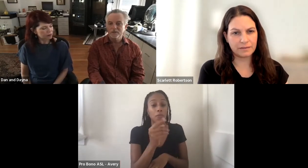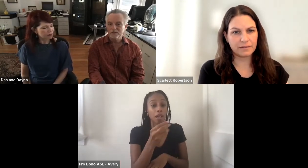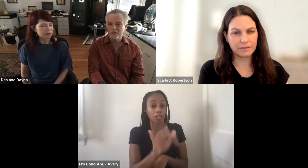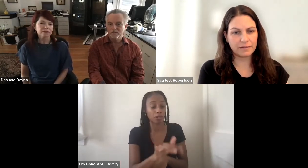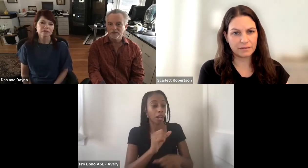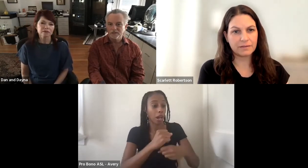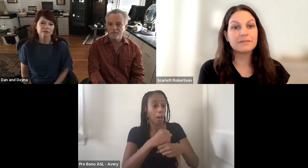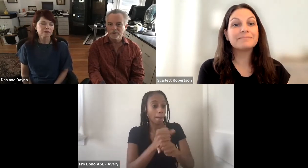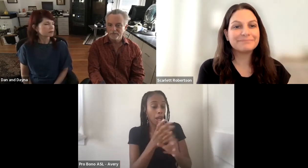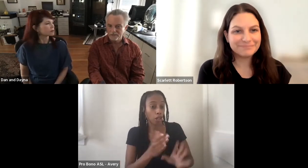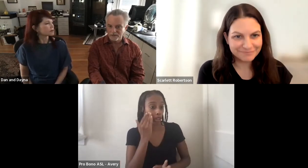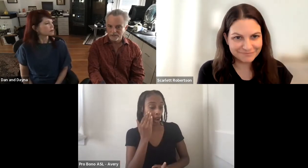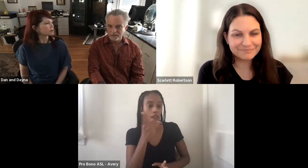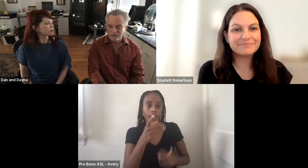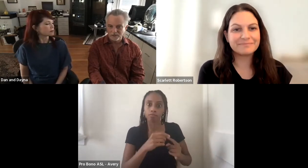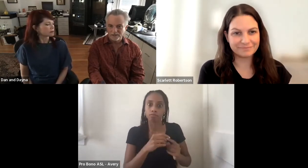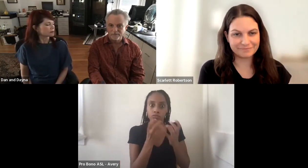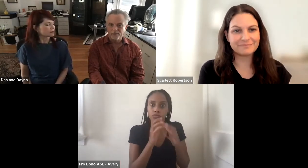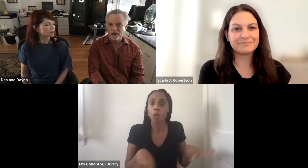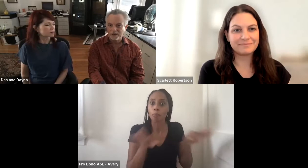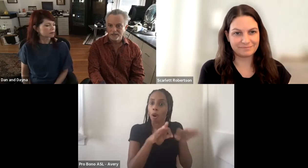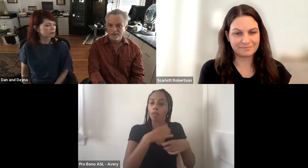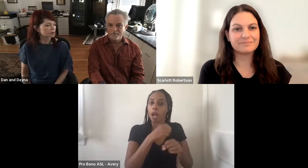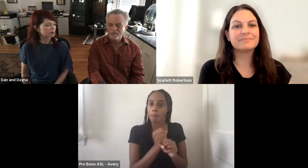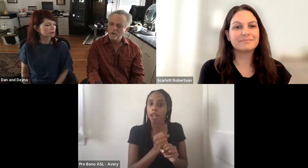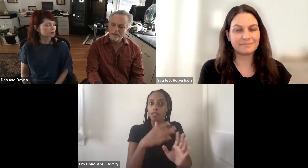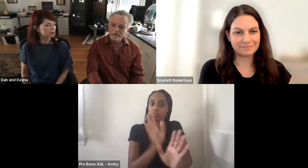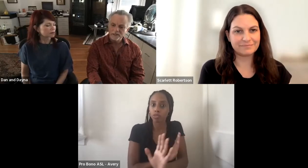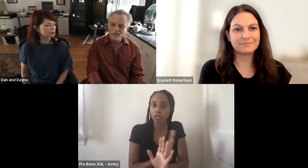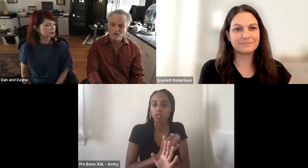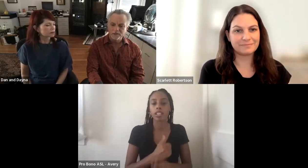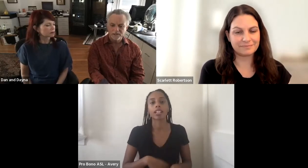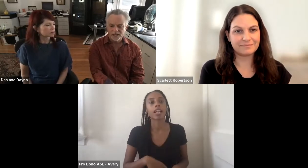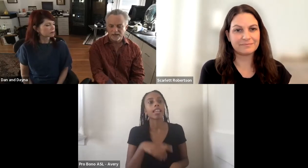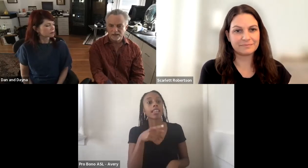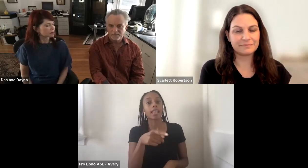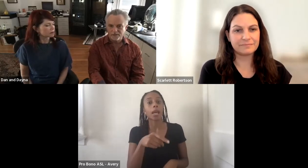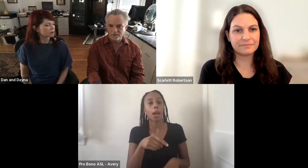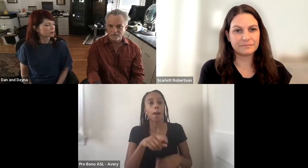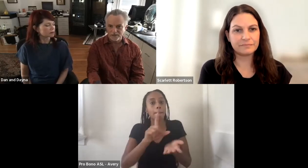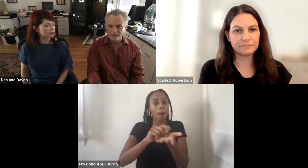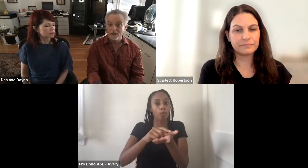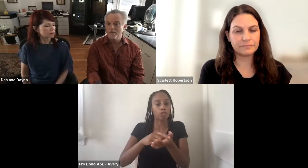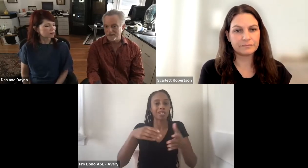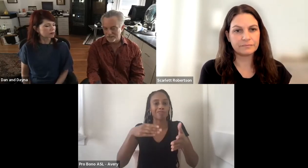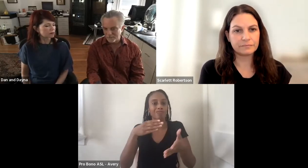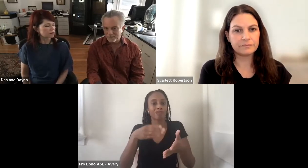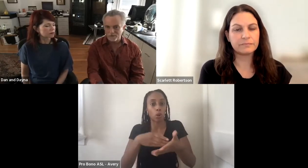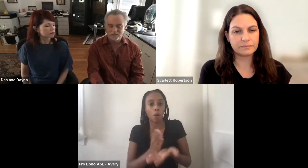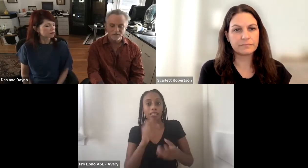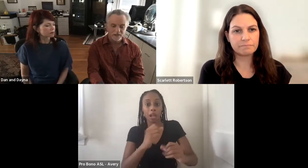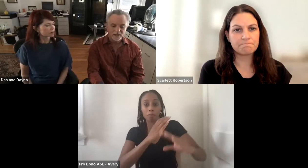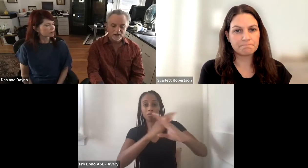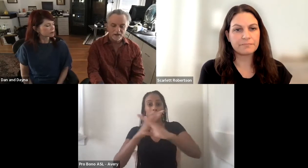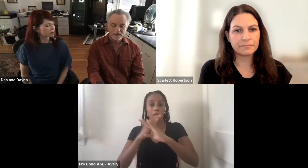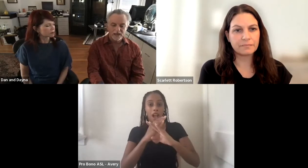with music, because the publishing rights to the song can be blocked. Even though Leonard had sold his catalog up to the year 2000, by the time we